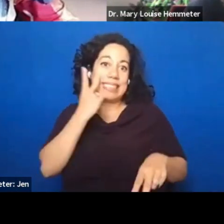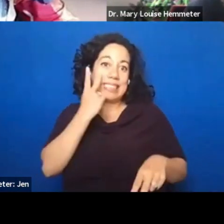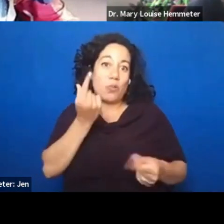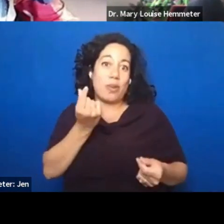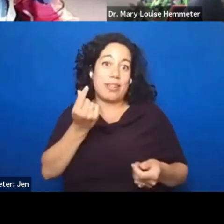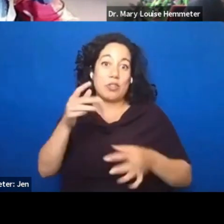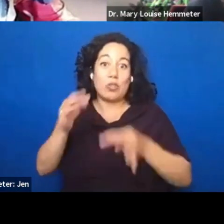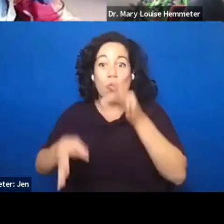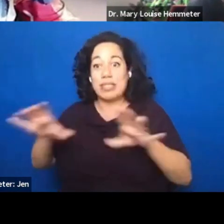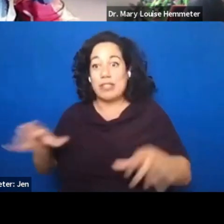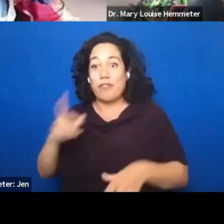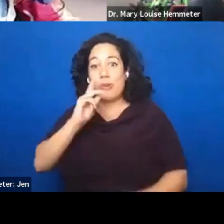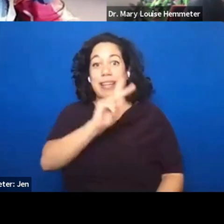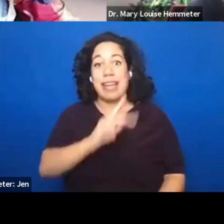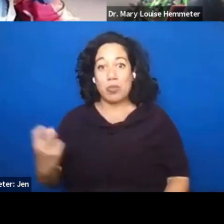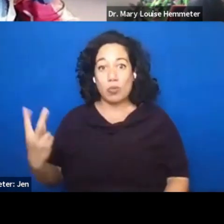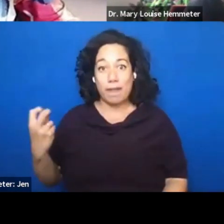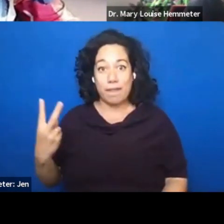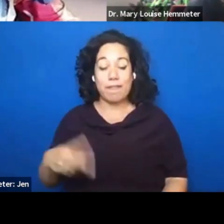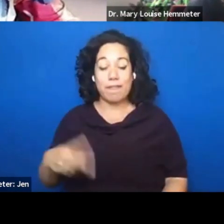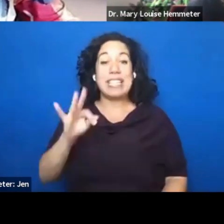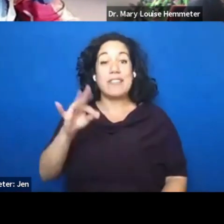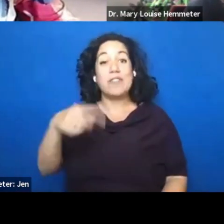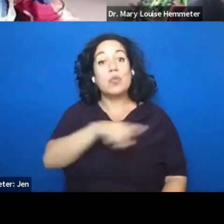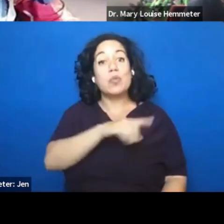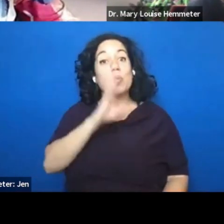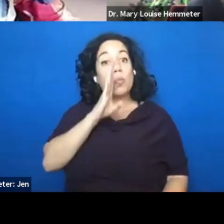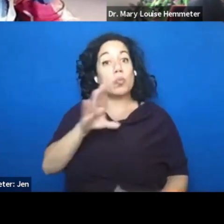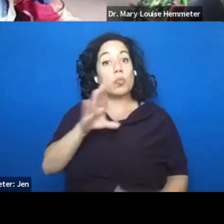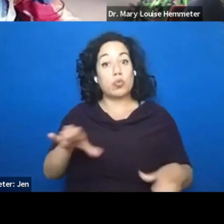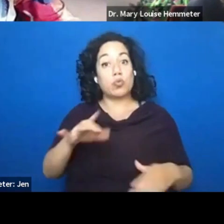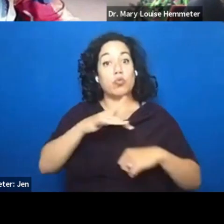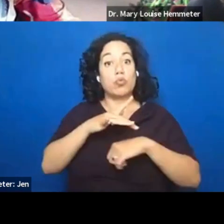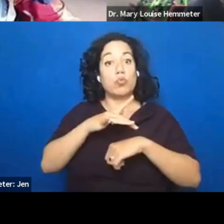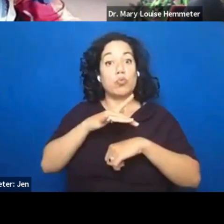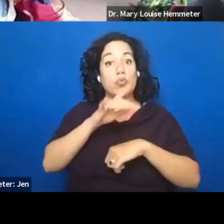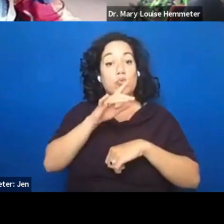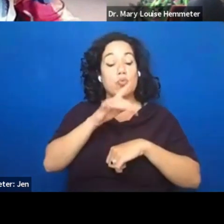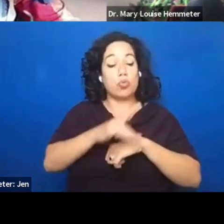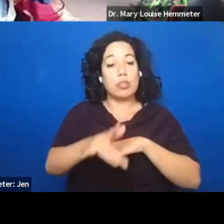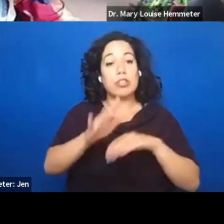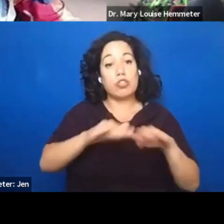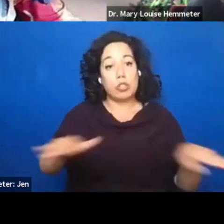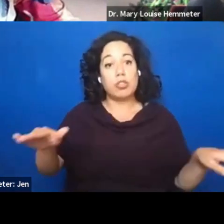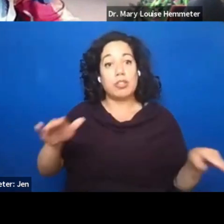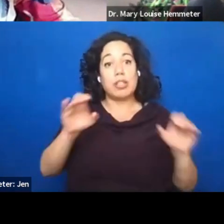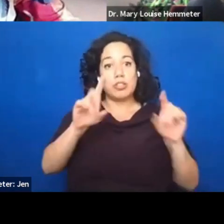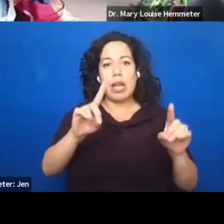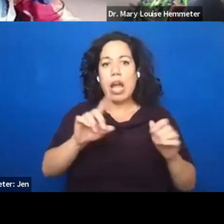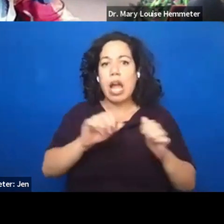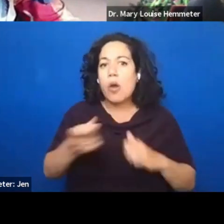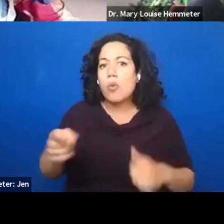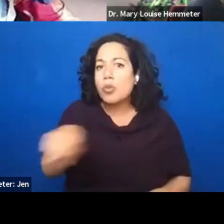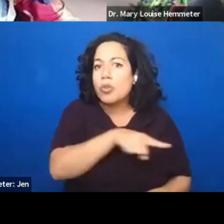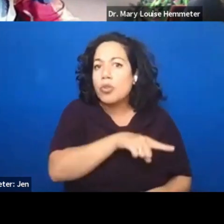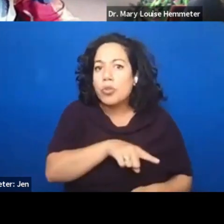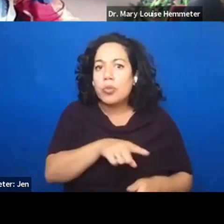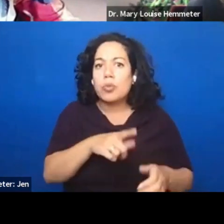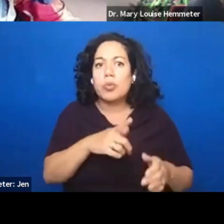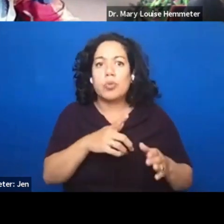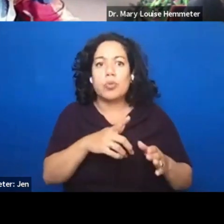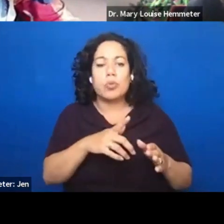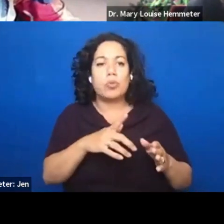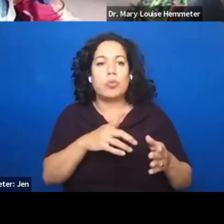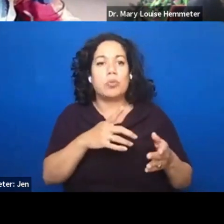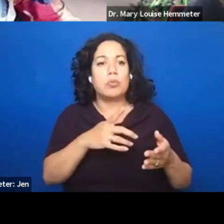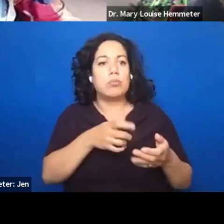sector. That is to say, if you're going to do early child education, how are you attending to the needs of those children who come to